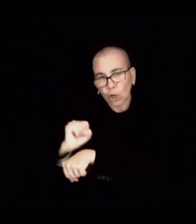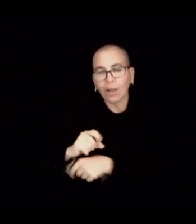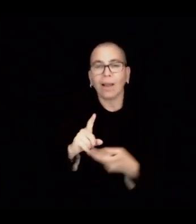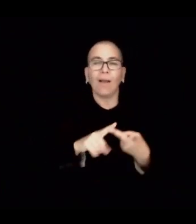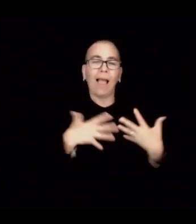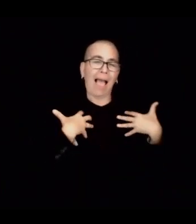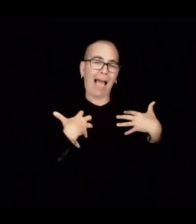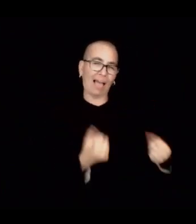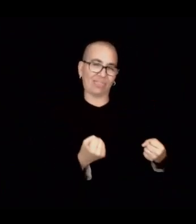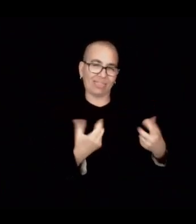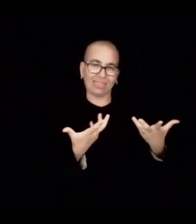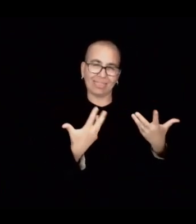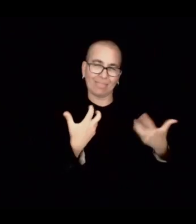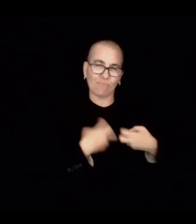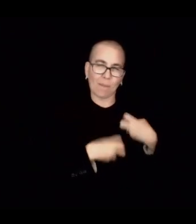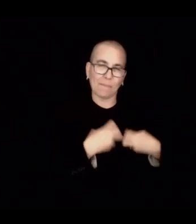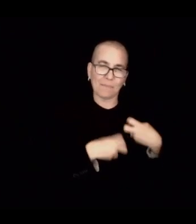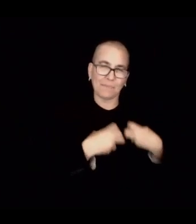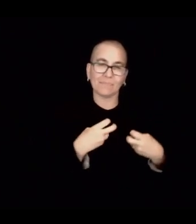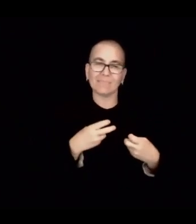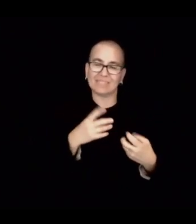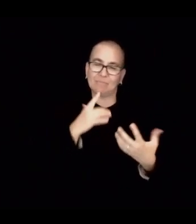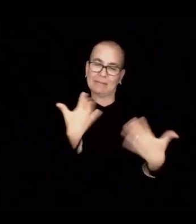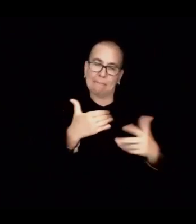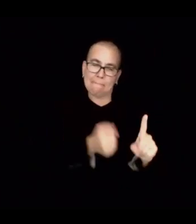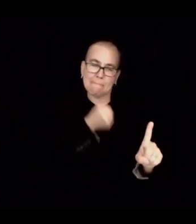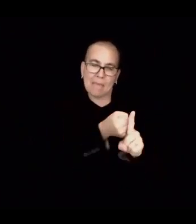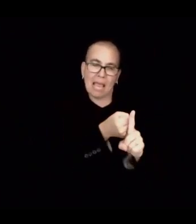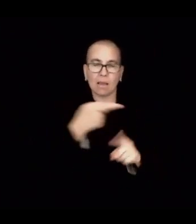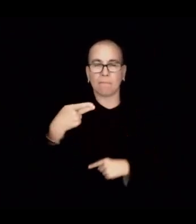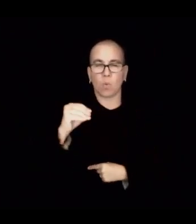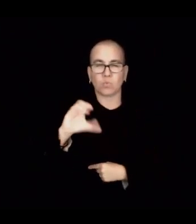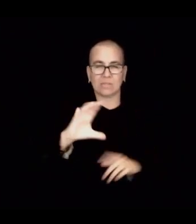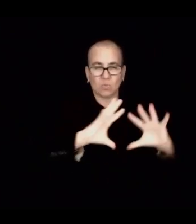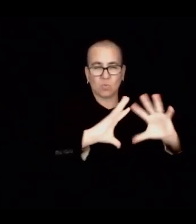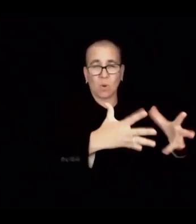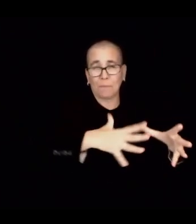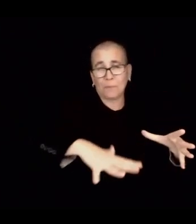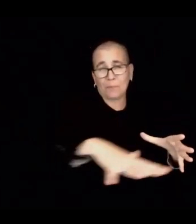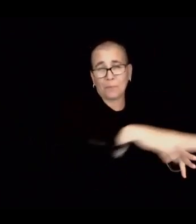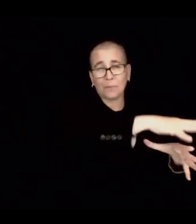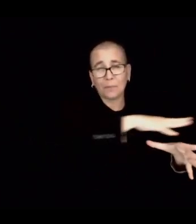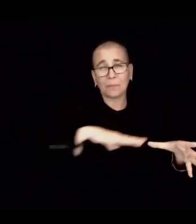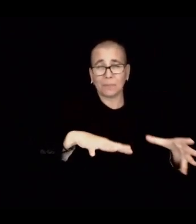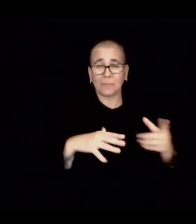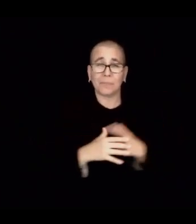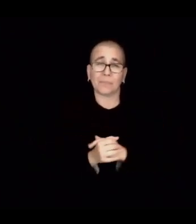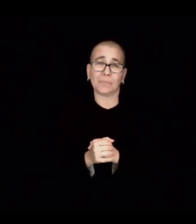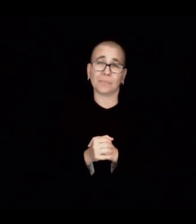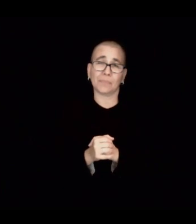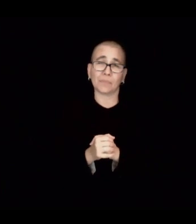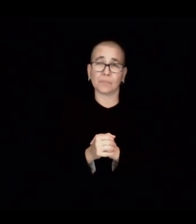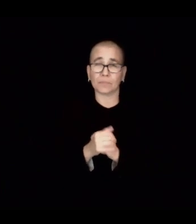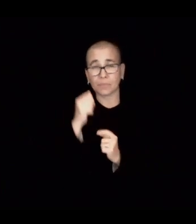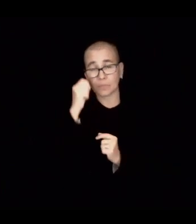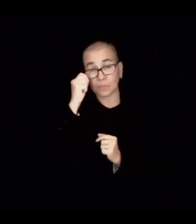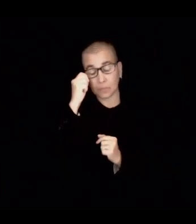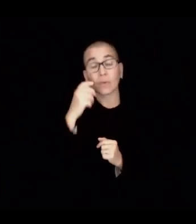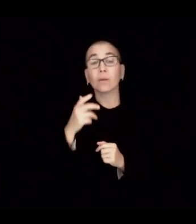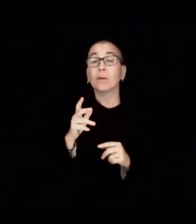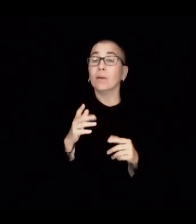response. Then I also wanted to mention some concerns that we have related to bar